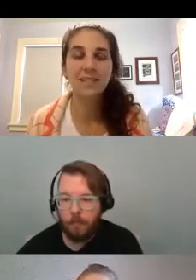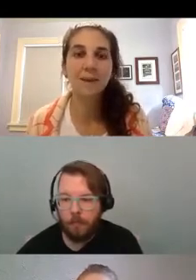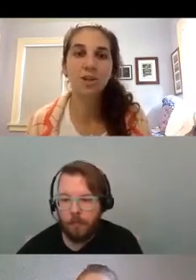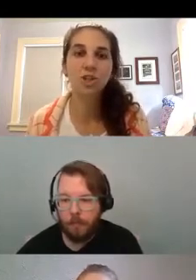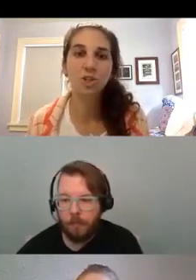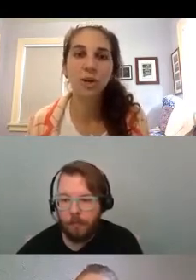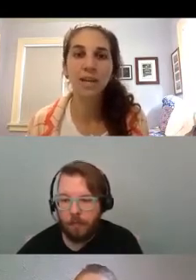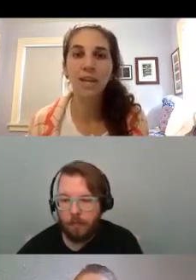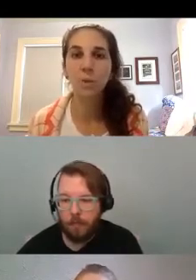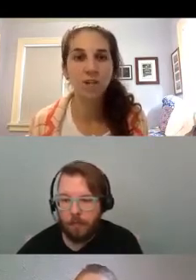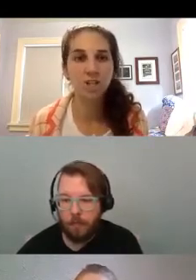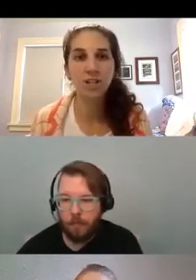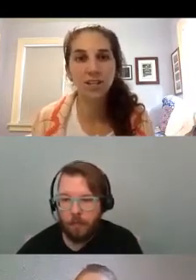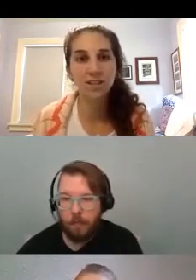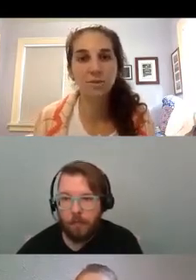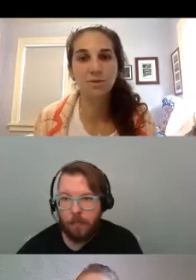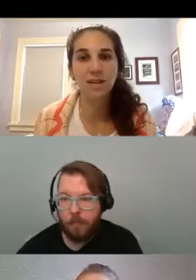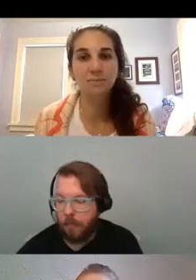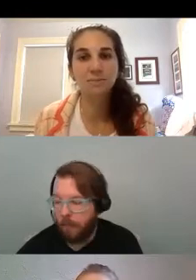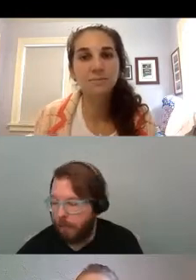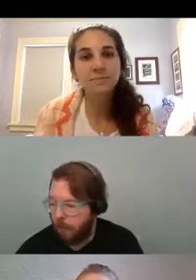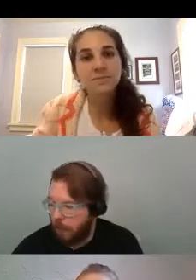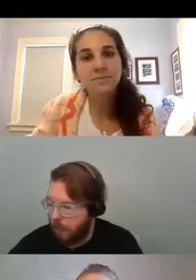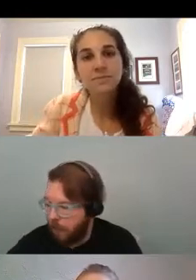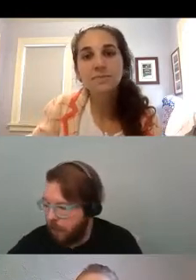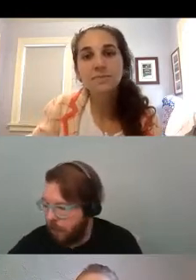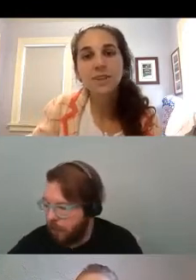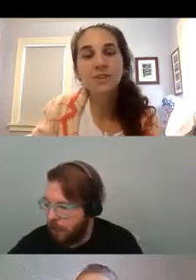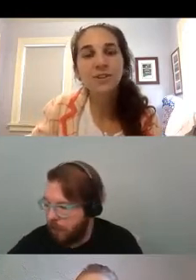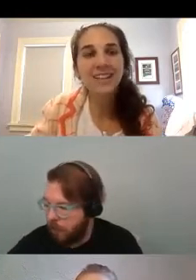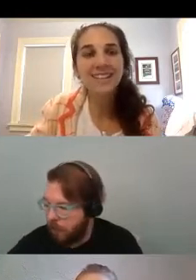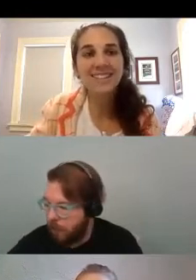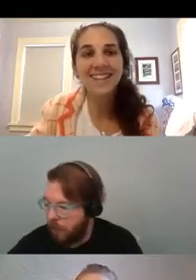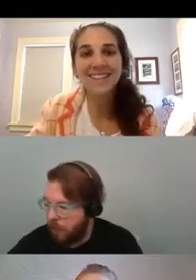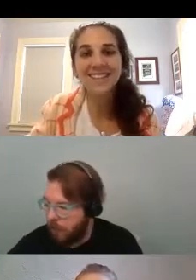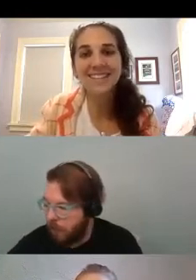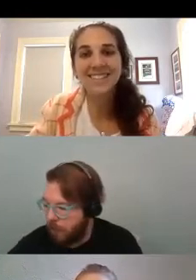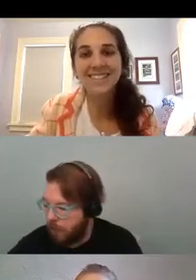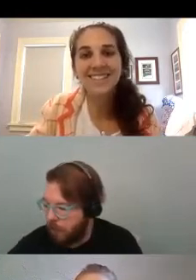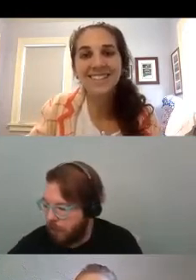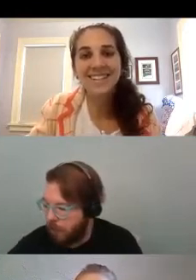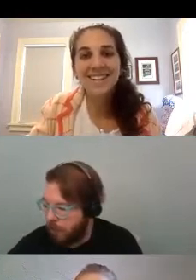that inspired joy and wonder in the museum. We go to the next slide.